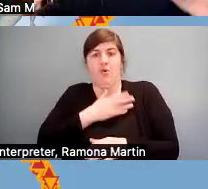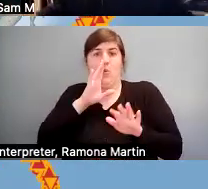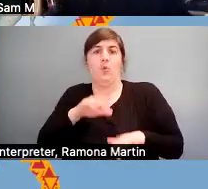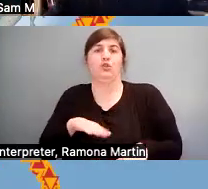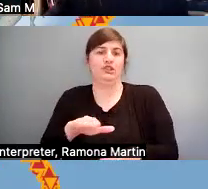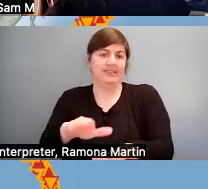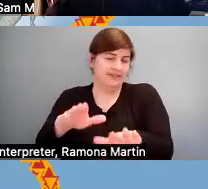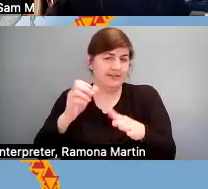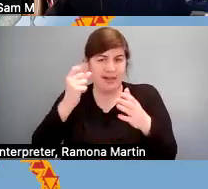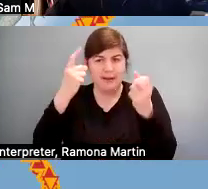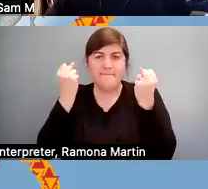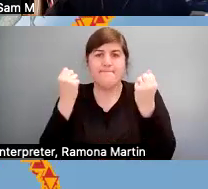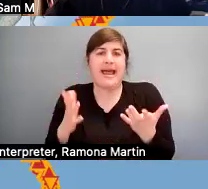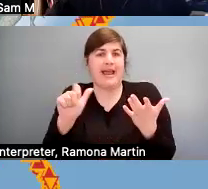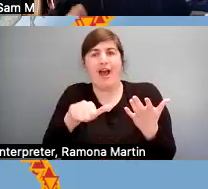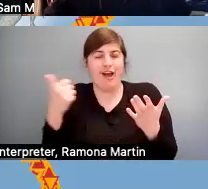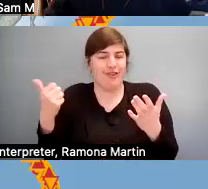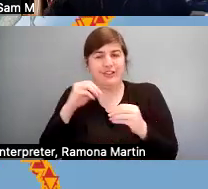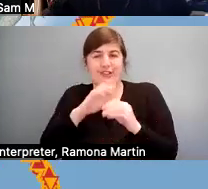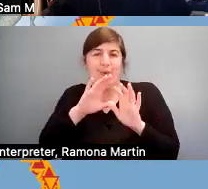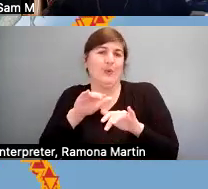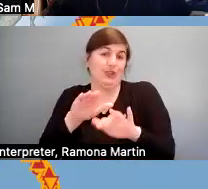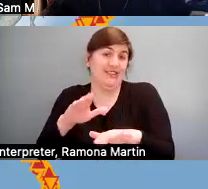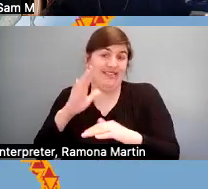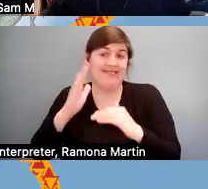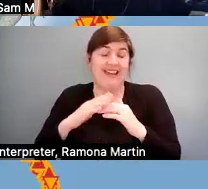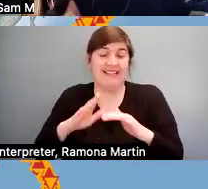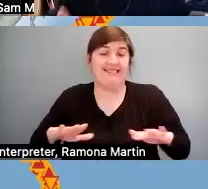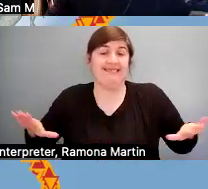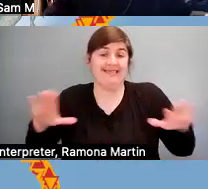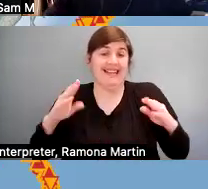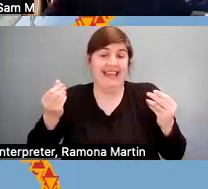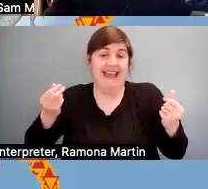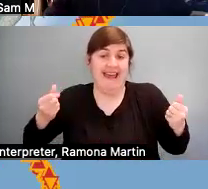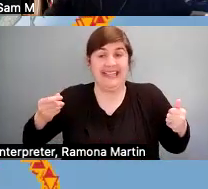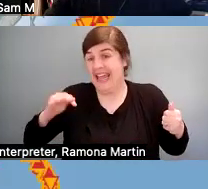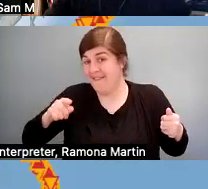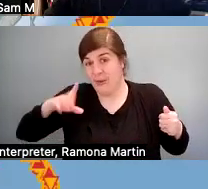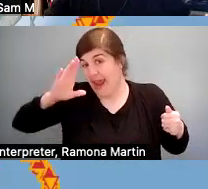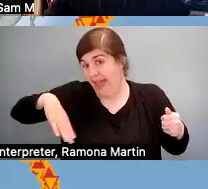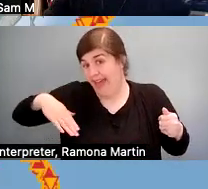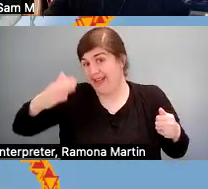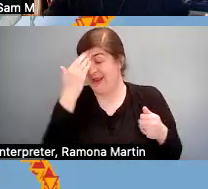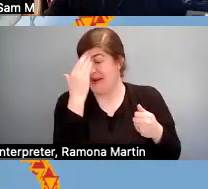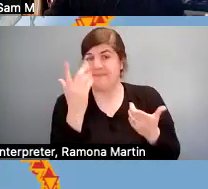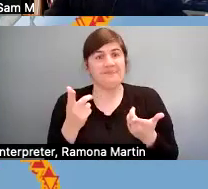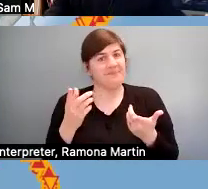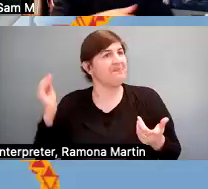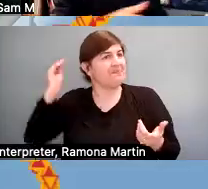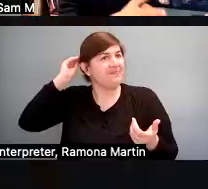many, many more volcanoes in our oceans than there are on land. So if that's something you didn't know before, you can take that one away with